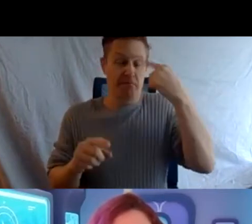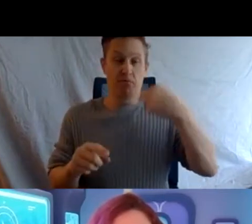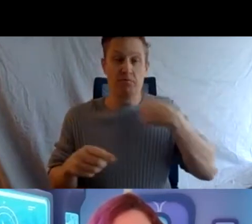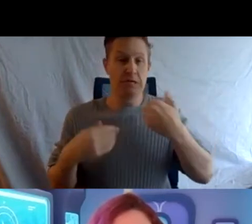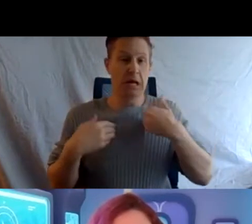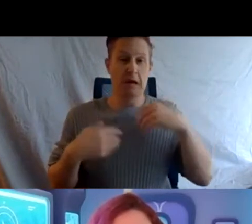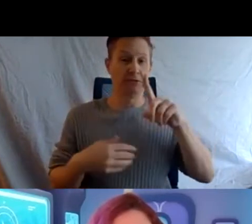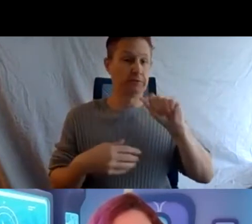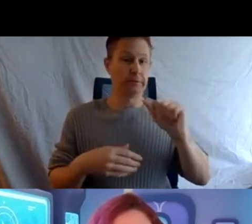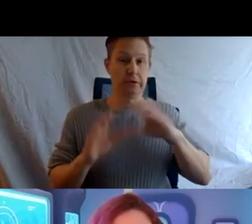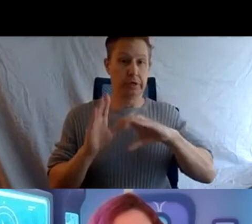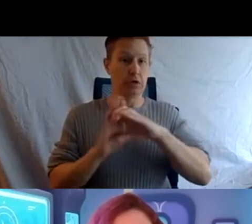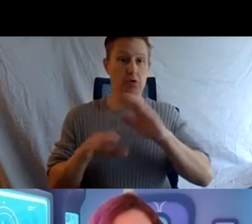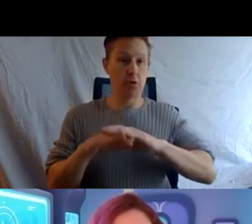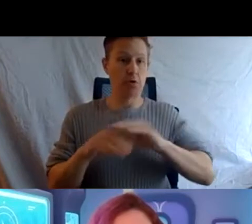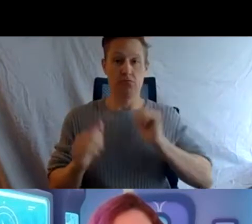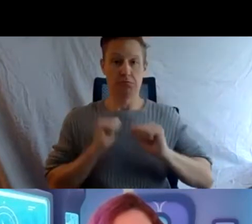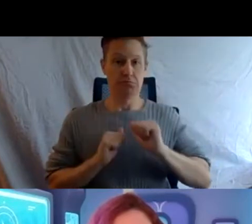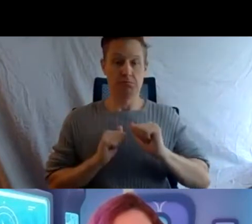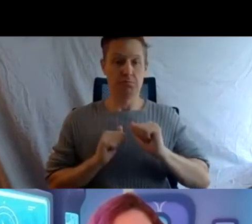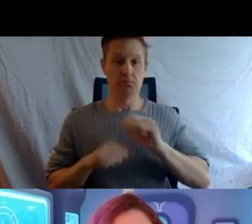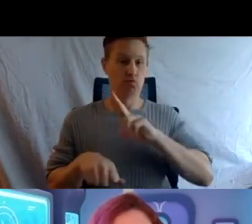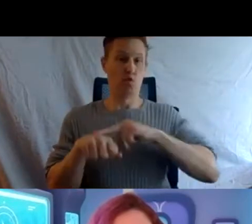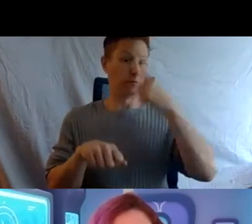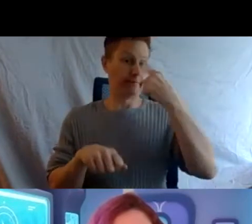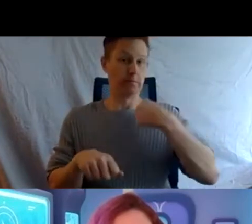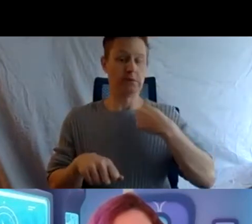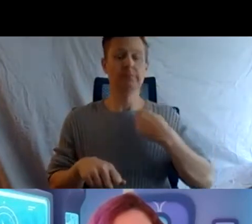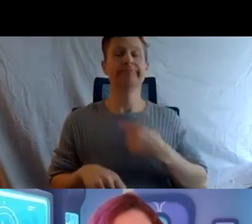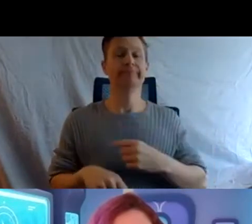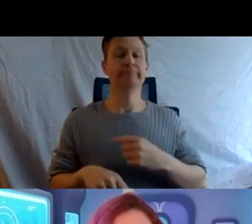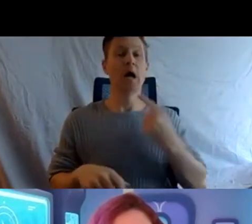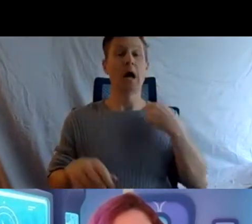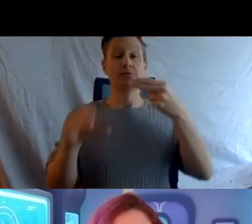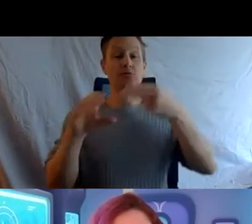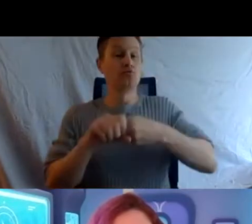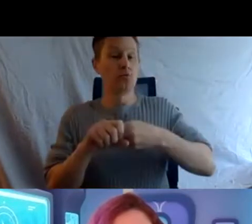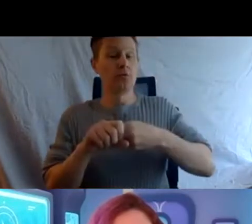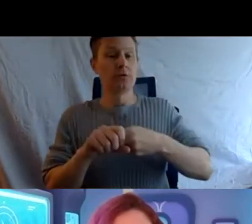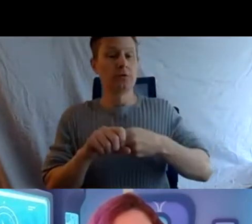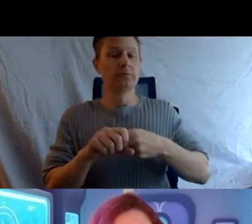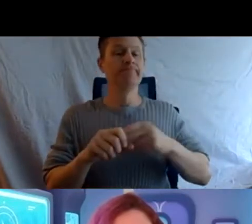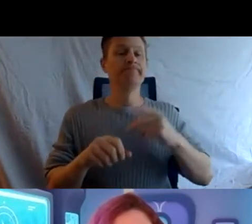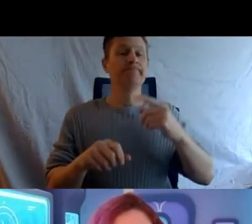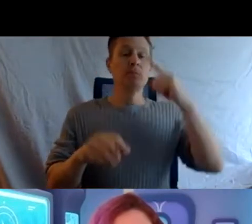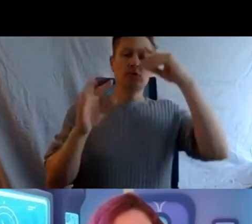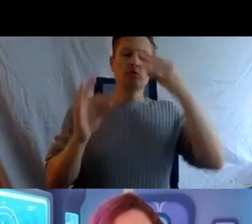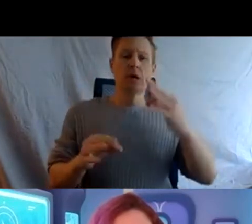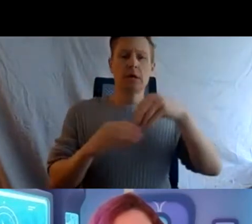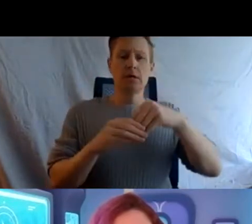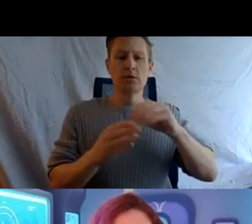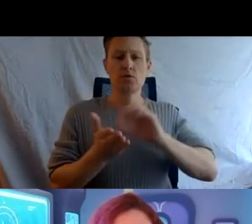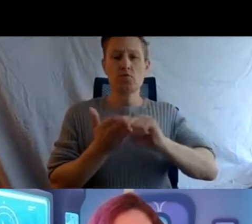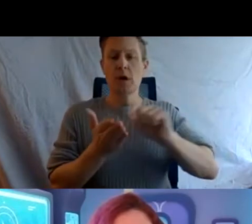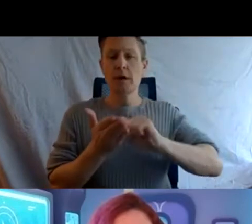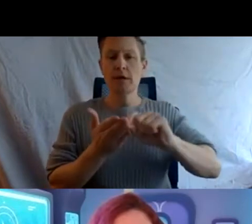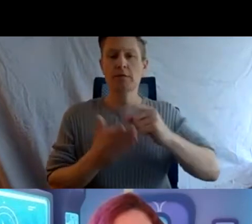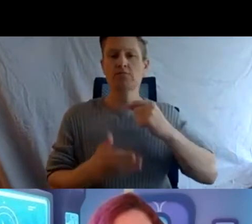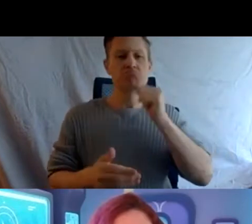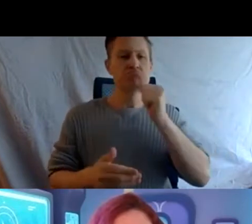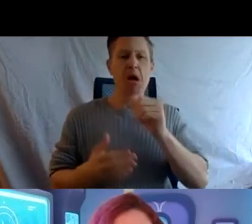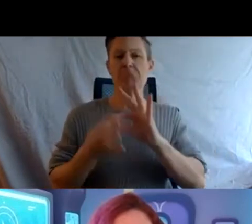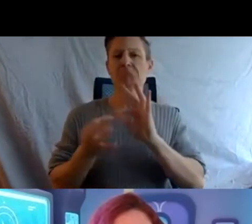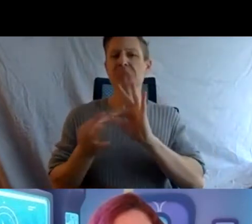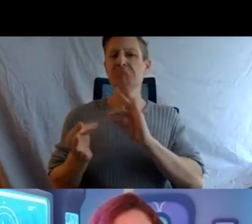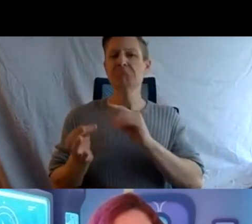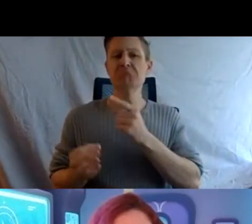show. We made a decision early on when I came on board in the writing that we really weren't going to mention that he was in a wheelchair